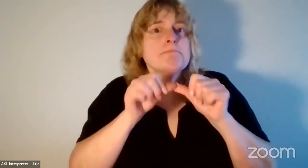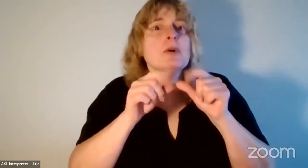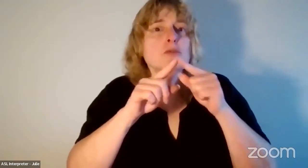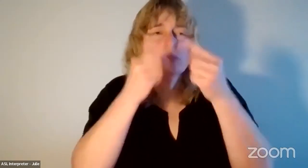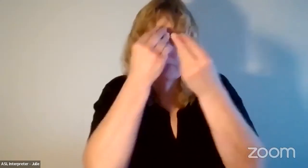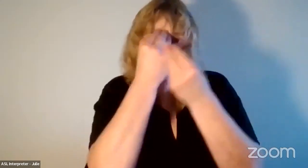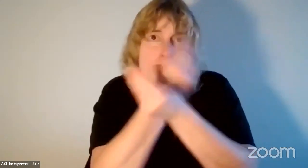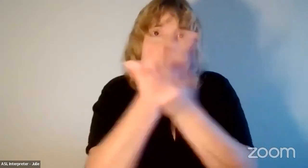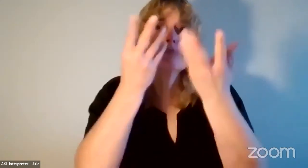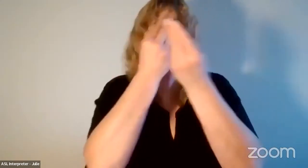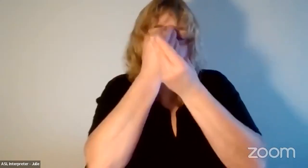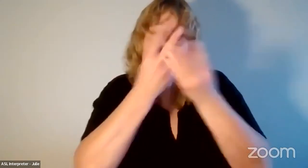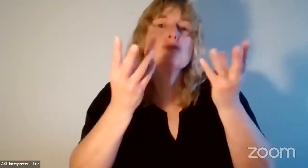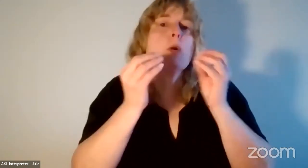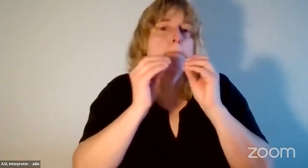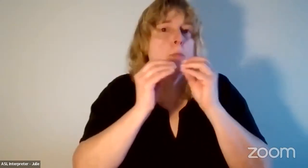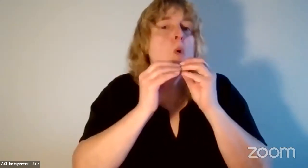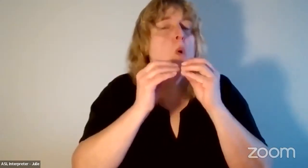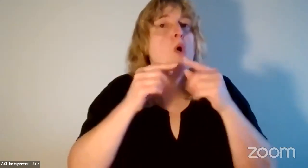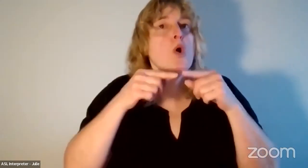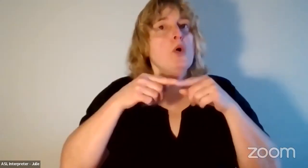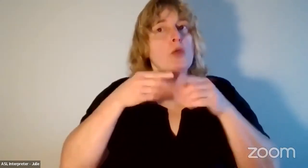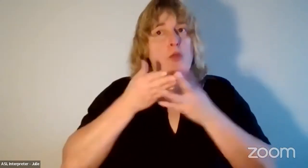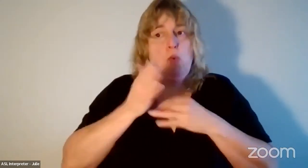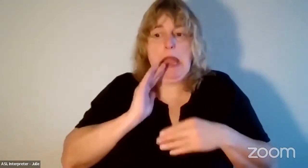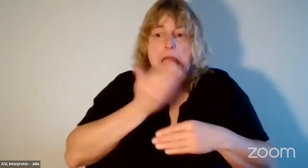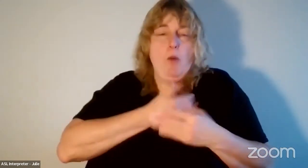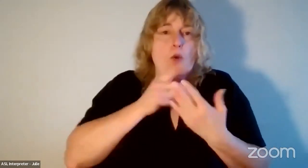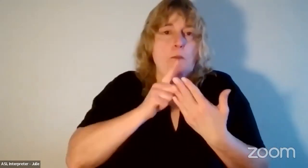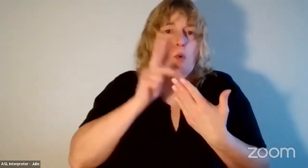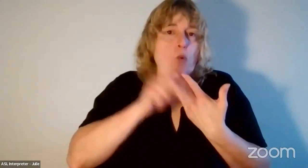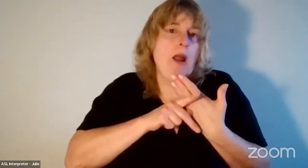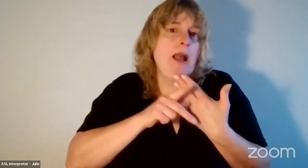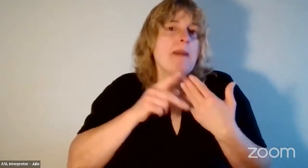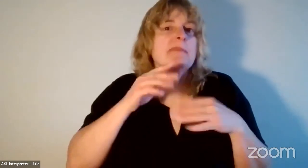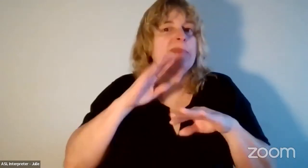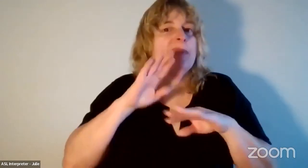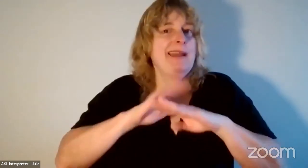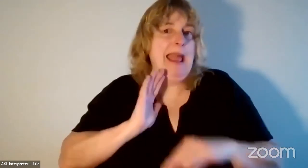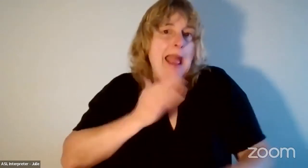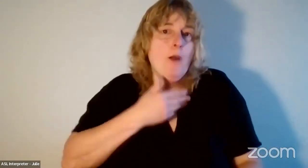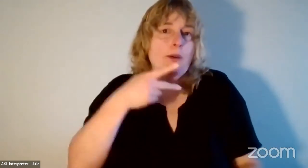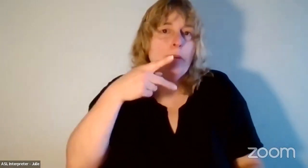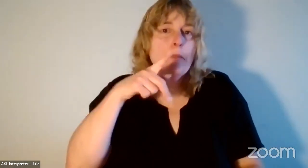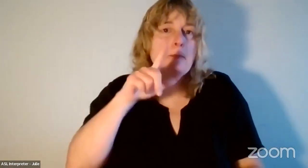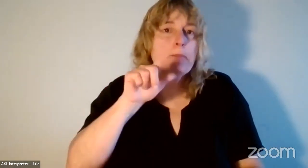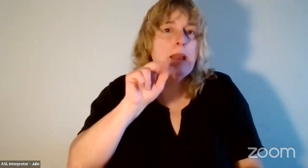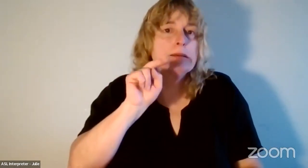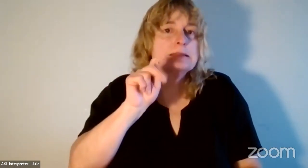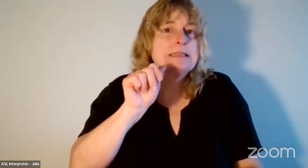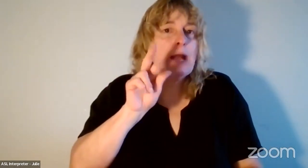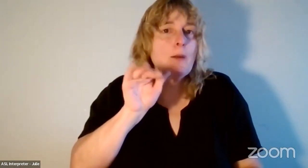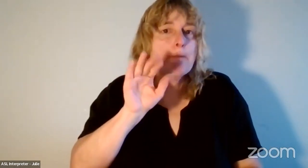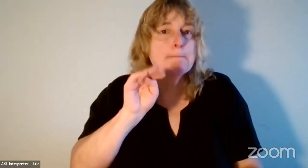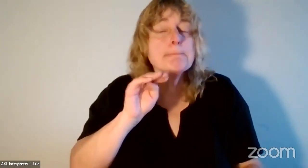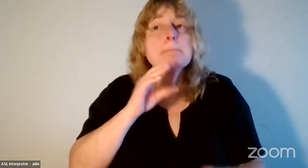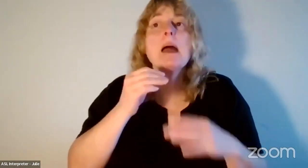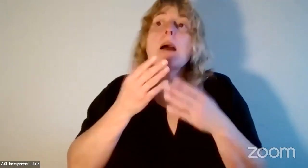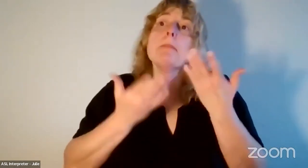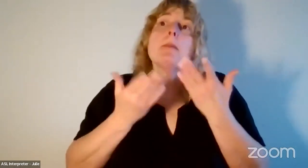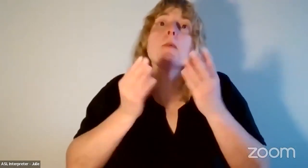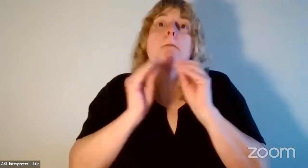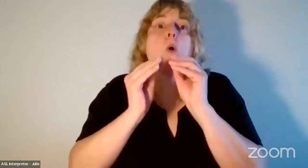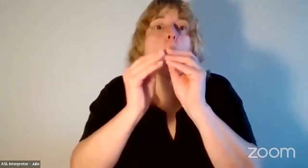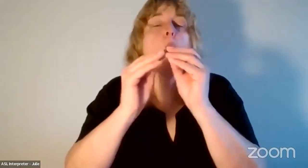our own programming at the planetarium, and hopefully even some more virtual events and even live events, we hope, as we go through